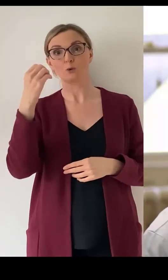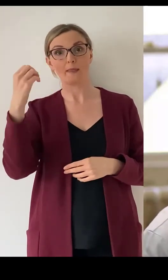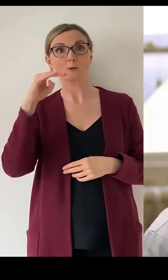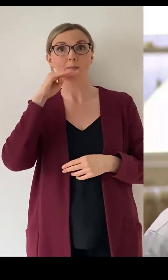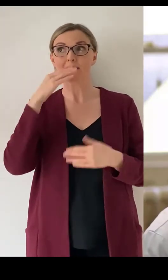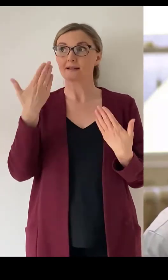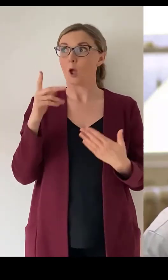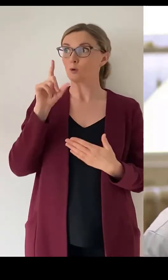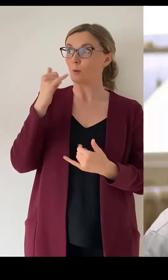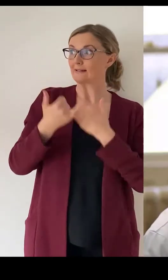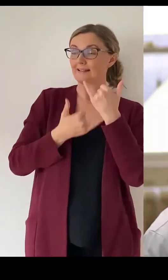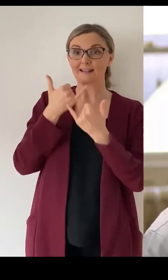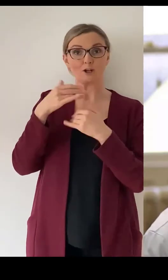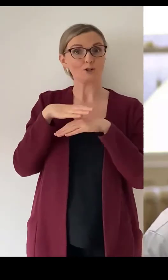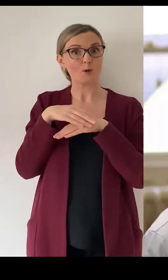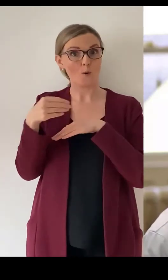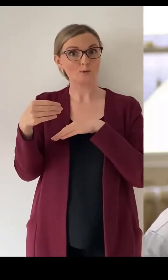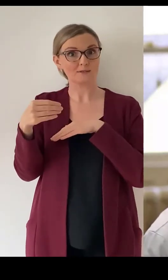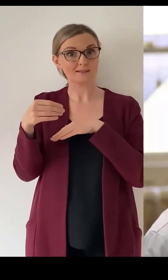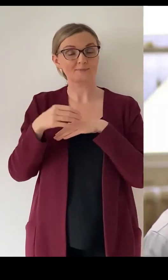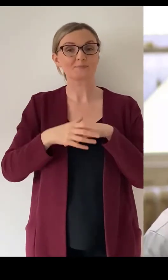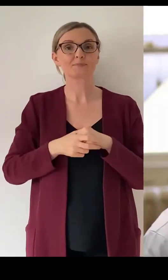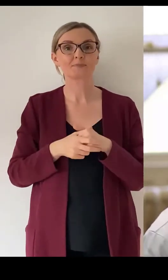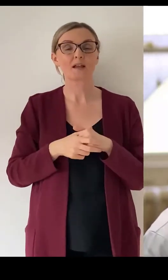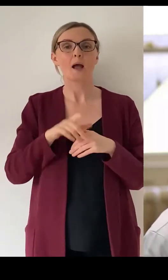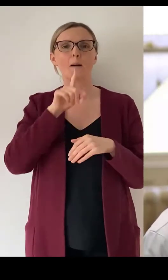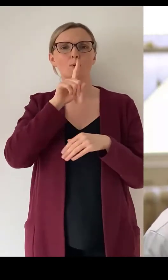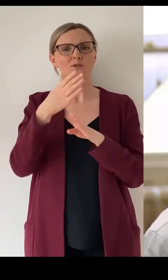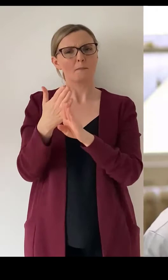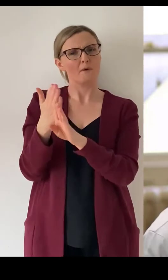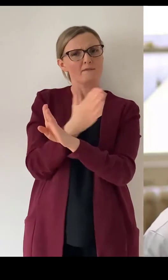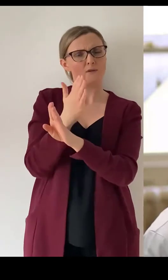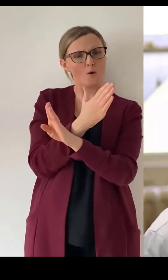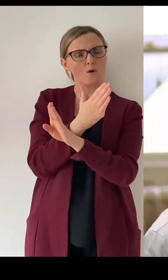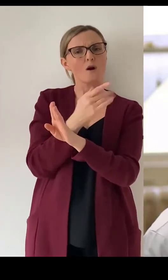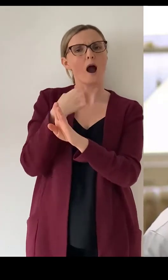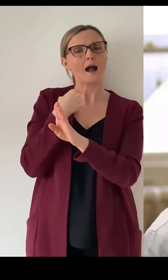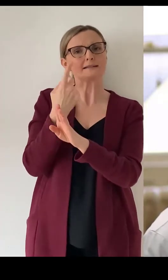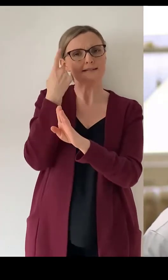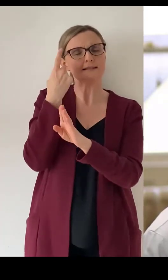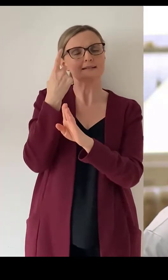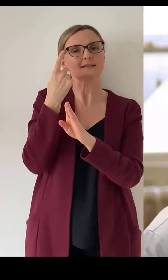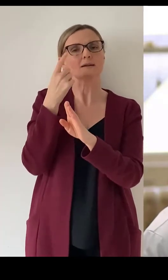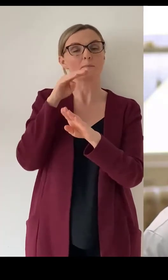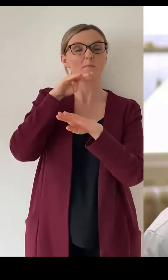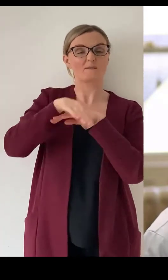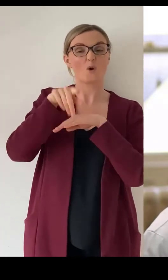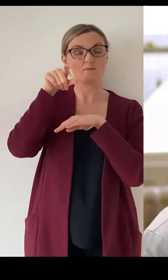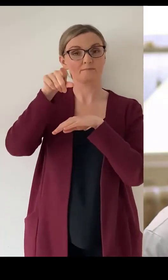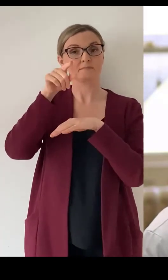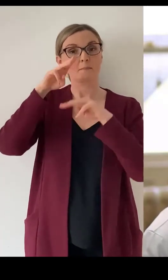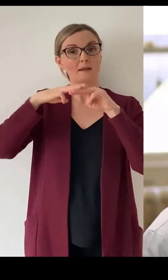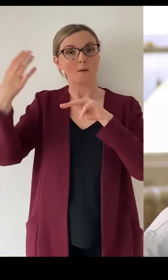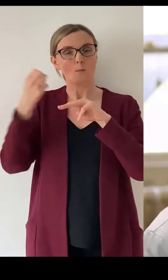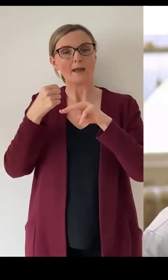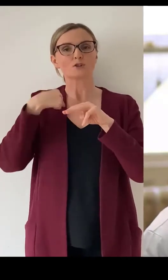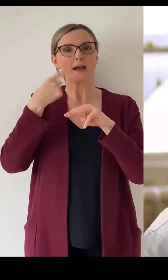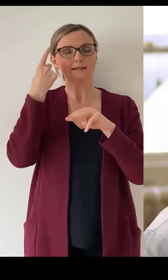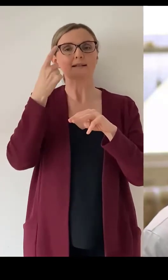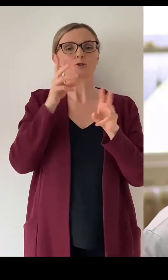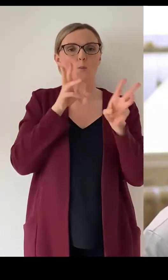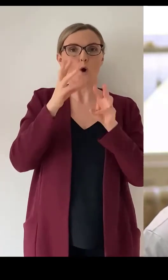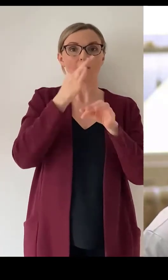years old today. And before it was introduced, I did some work for the government advising them on the